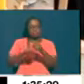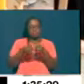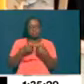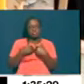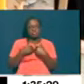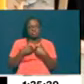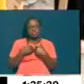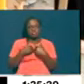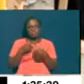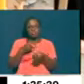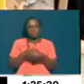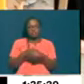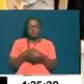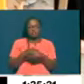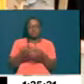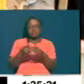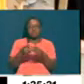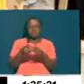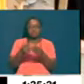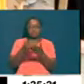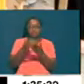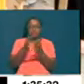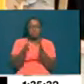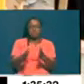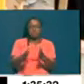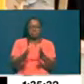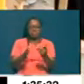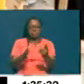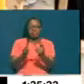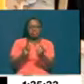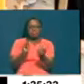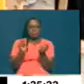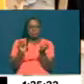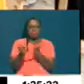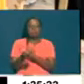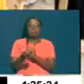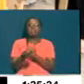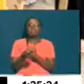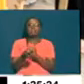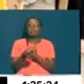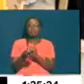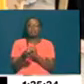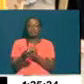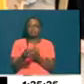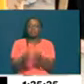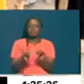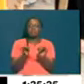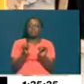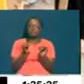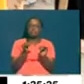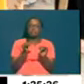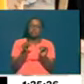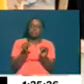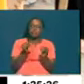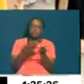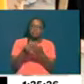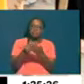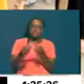kuigiza tenant, alirudi akanigeuka, nikajaribu kumwambia nipatie pesa